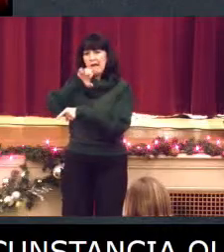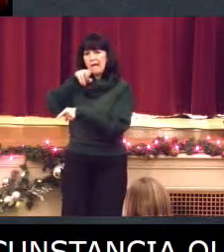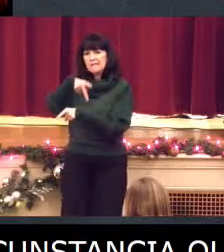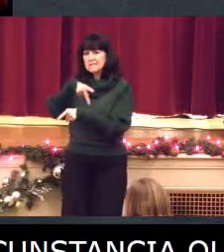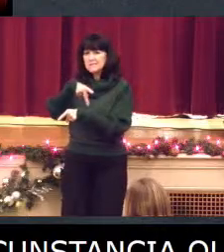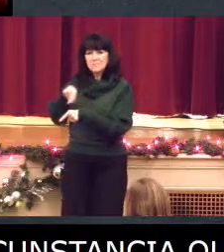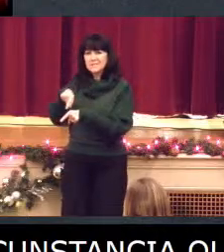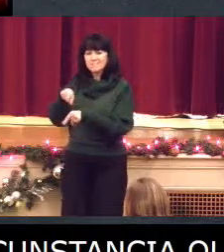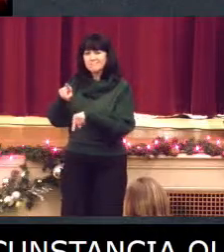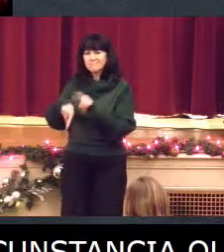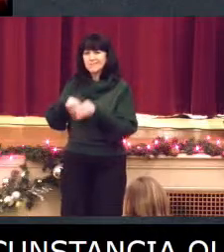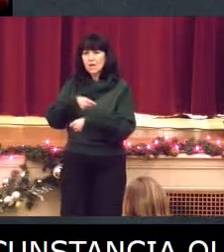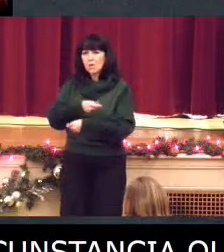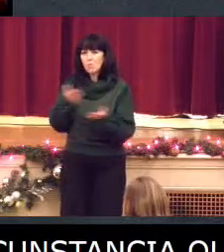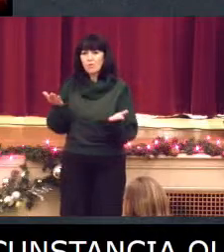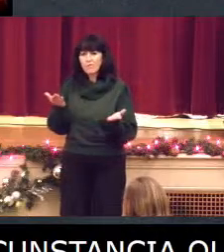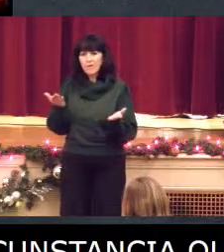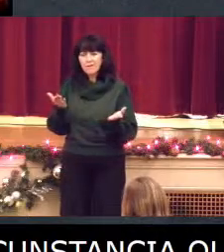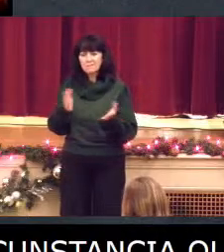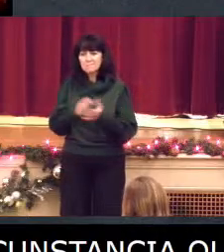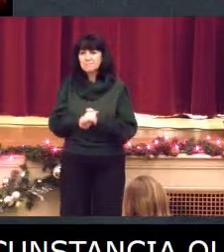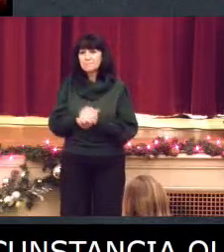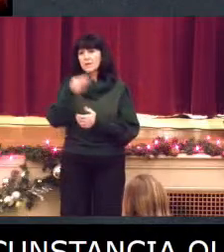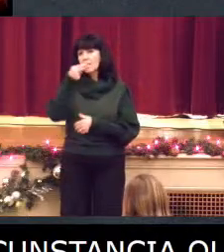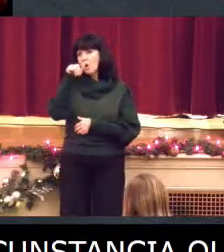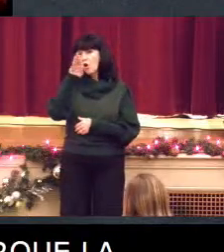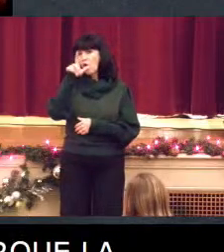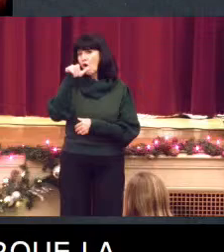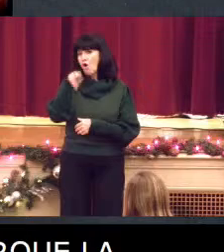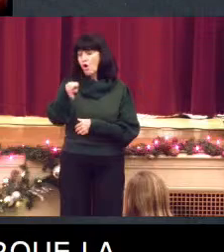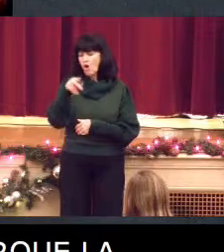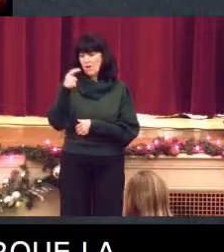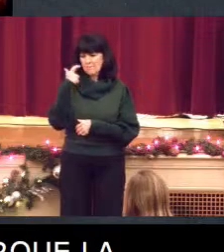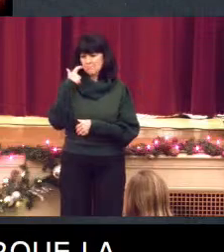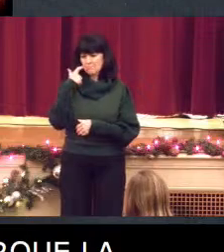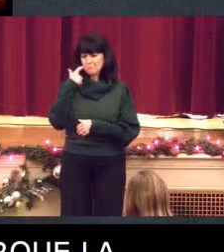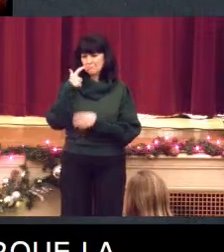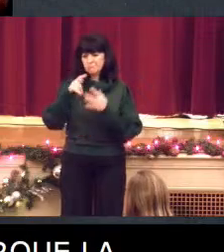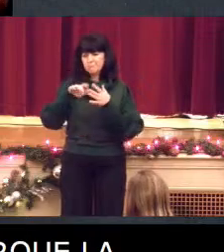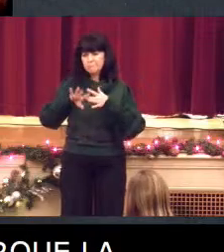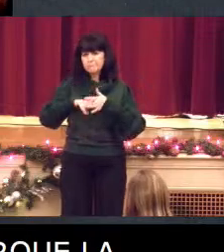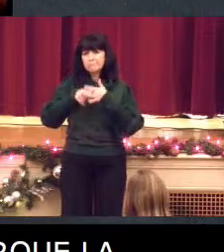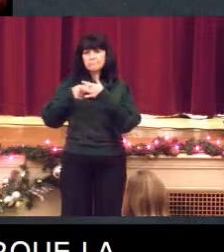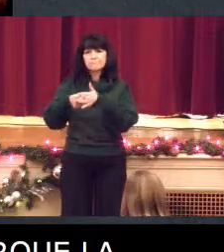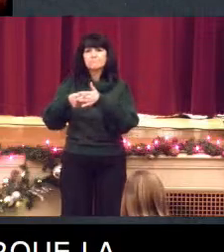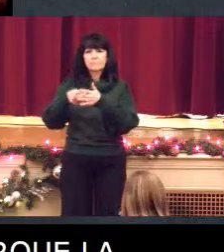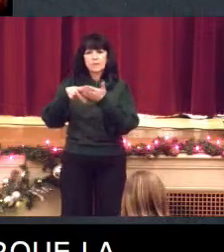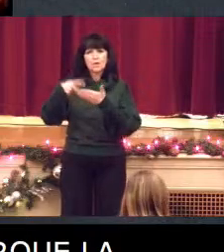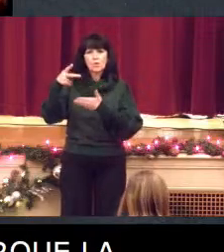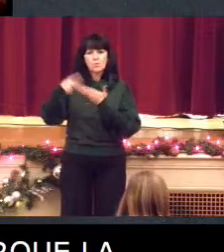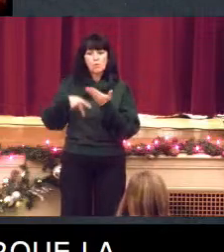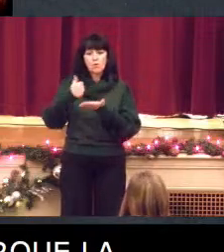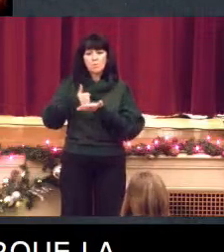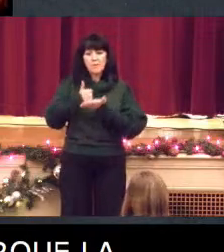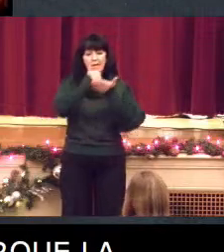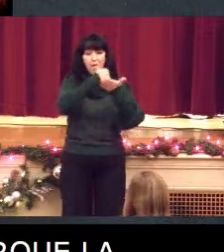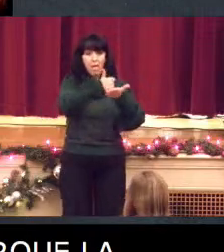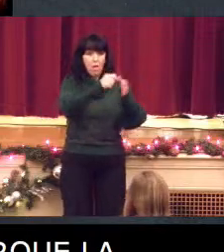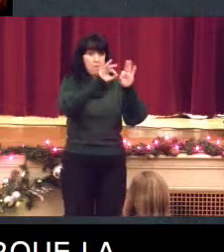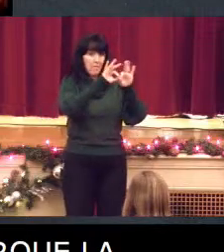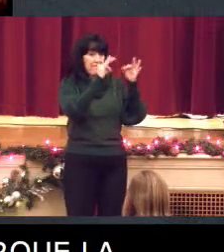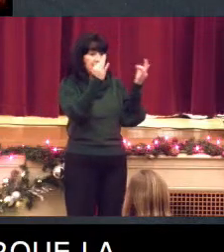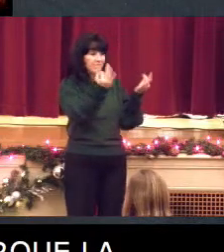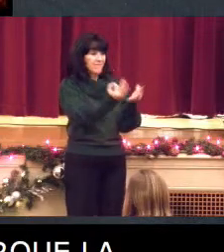School is awesome. They just started a program to basically help the family of these special